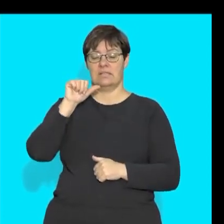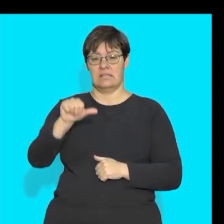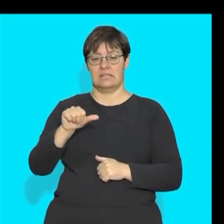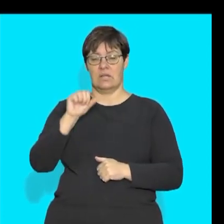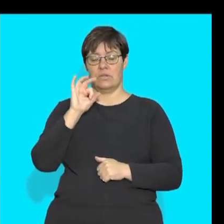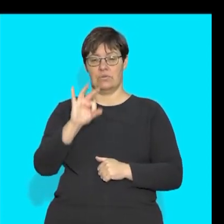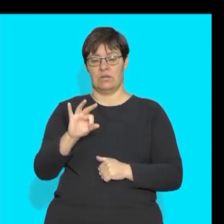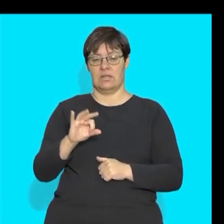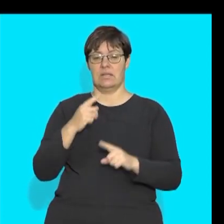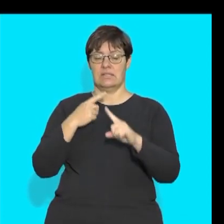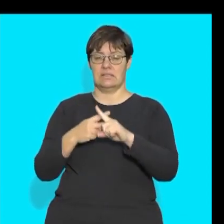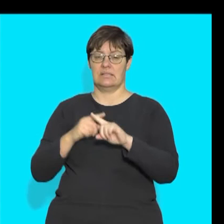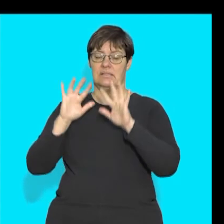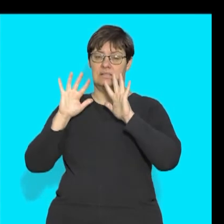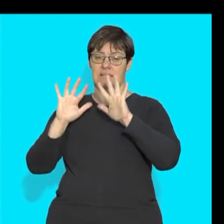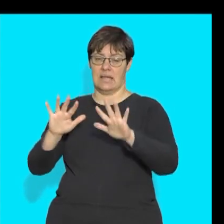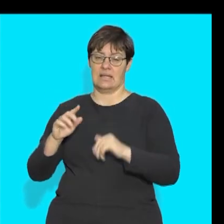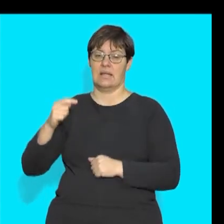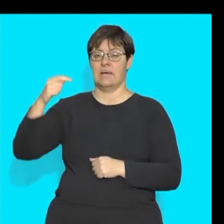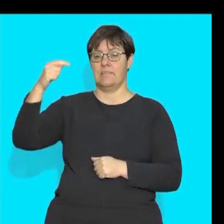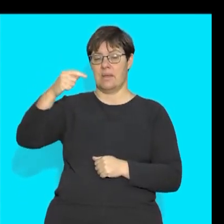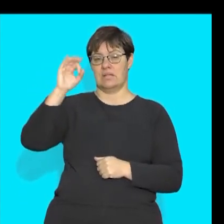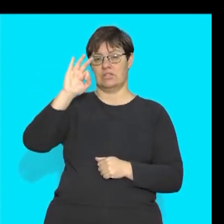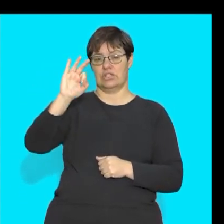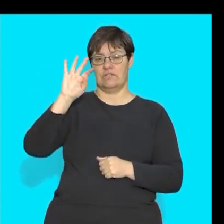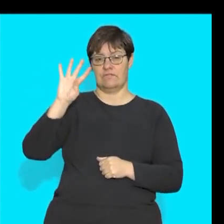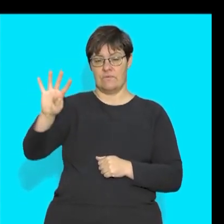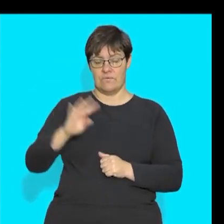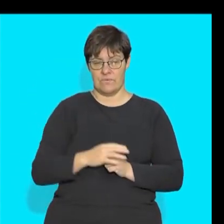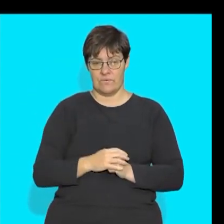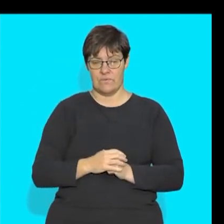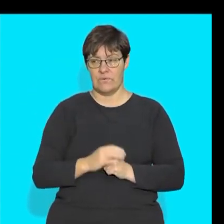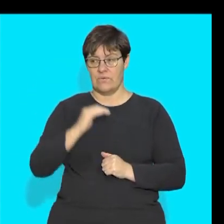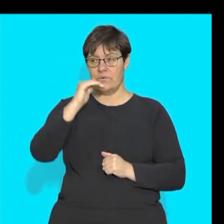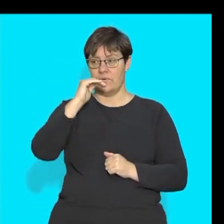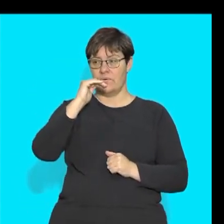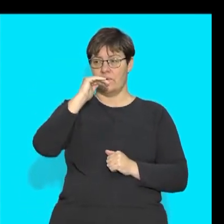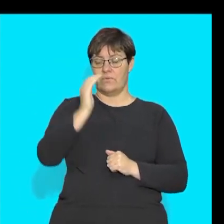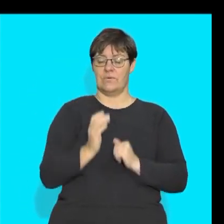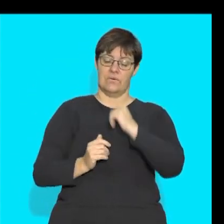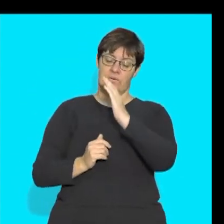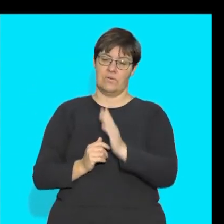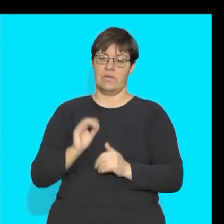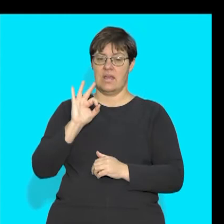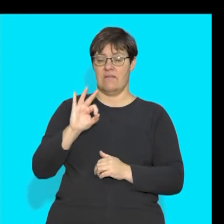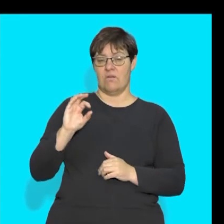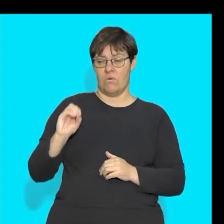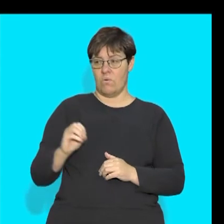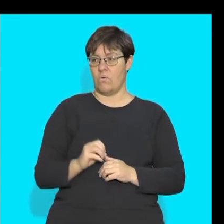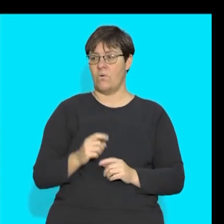6,63 times 10 to the minus 34 times FO